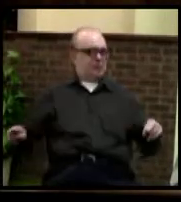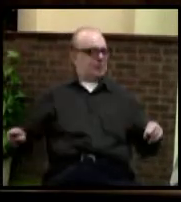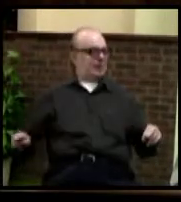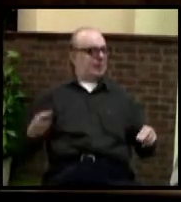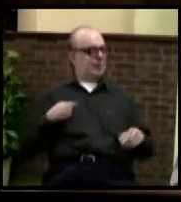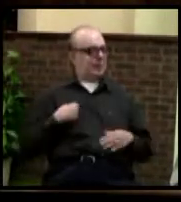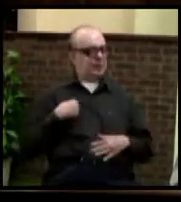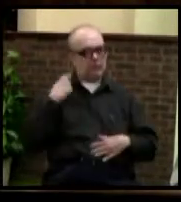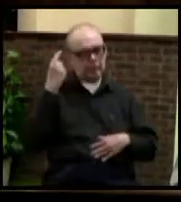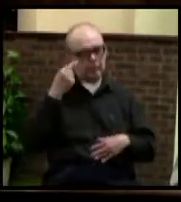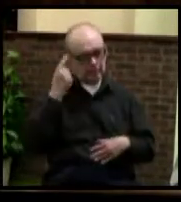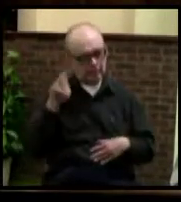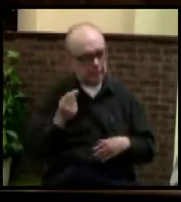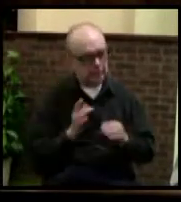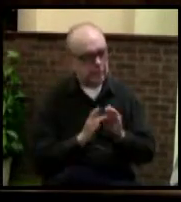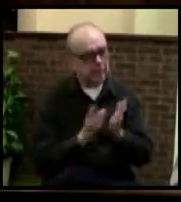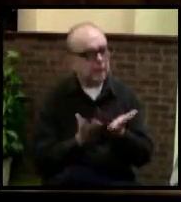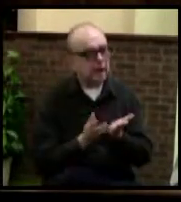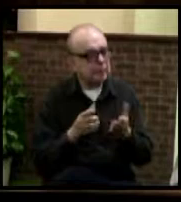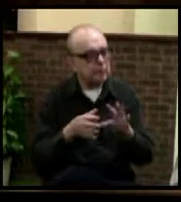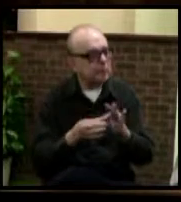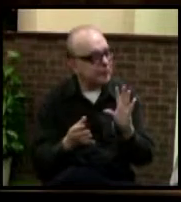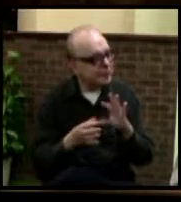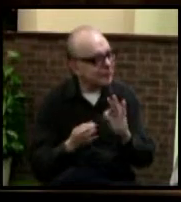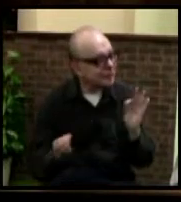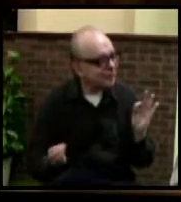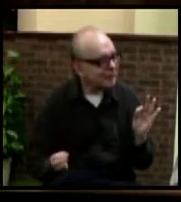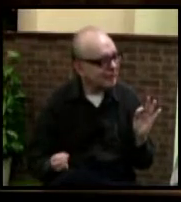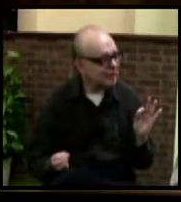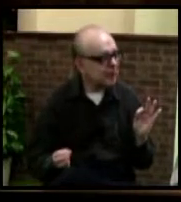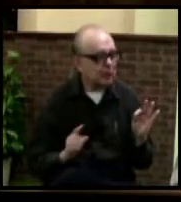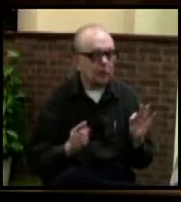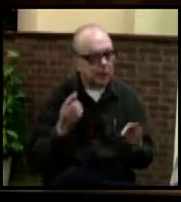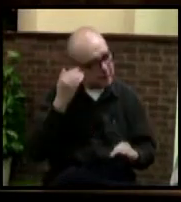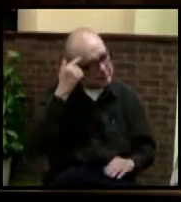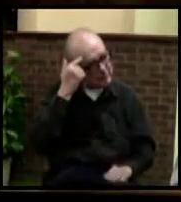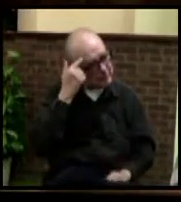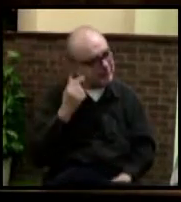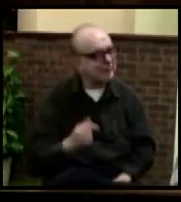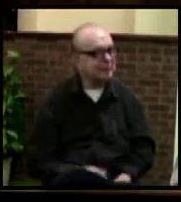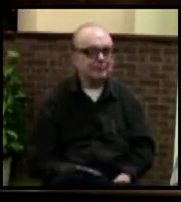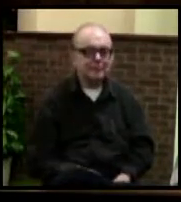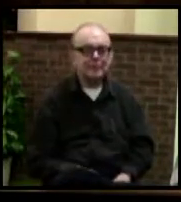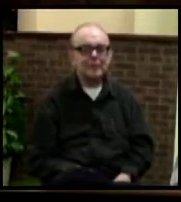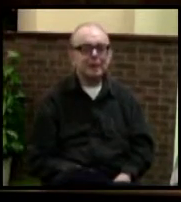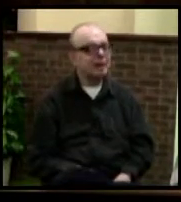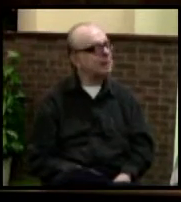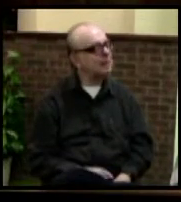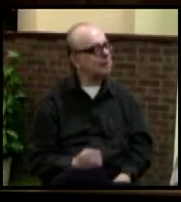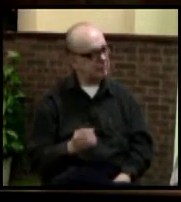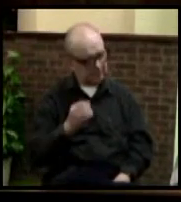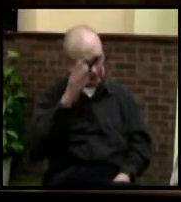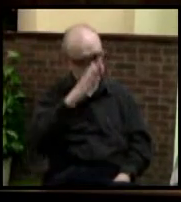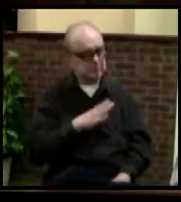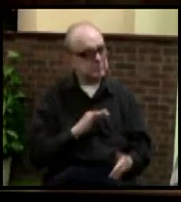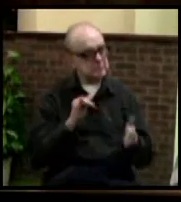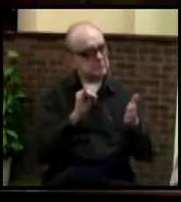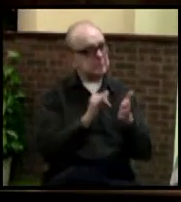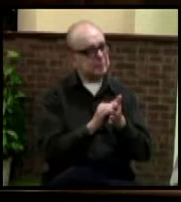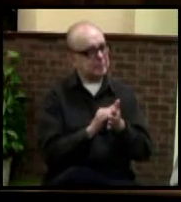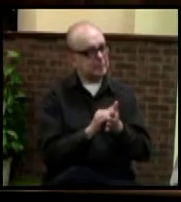bench, he says, I'm thinking of Bible verses in my mind. And he says, and